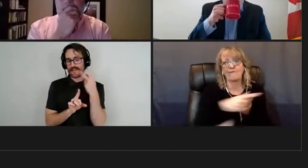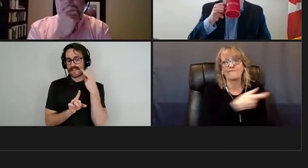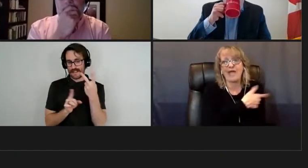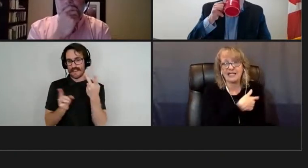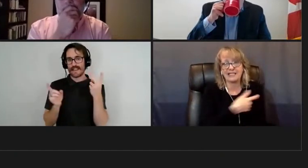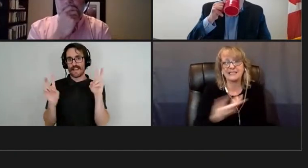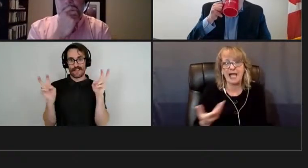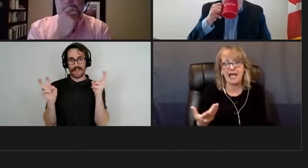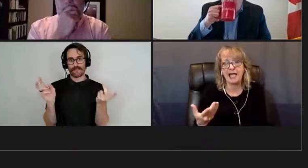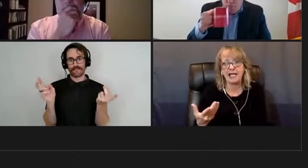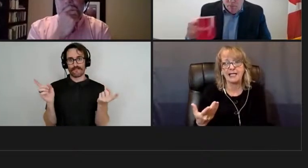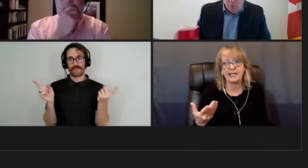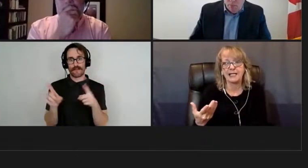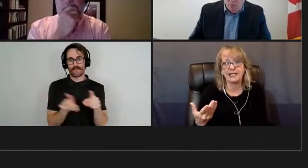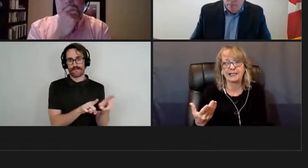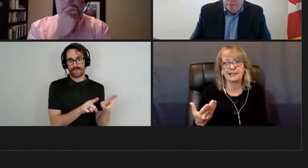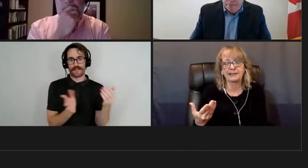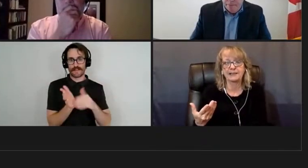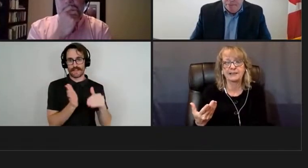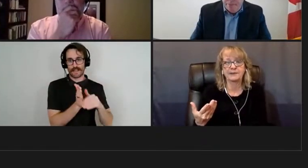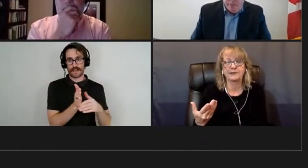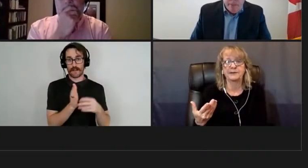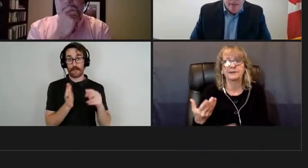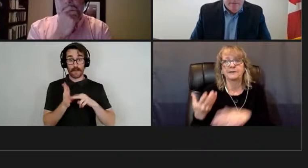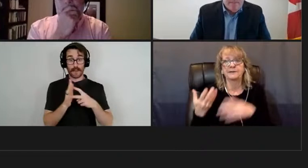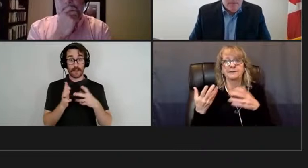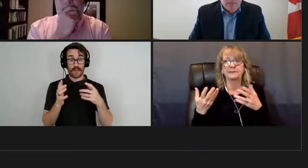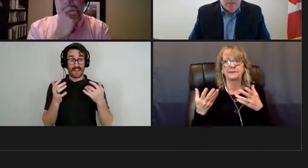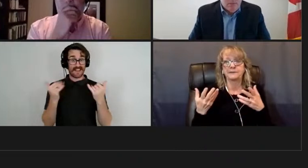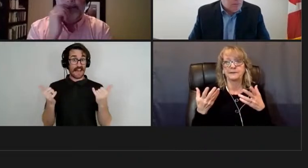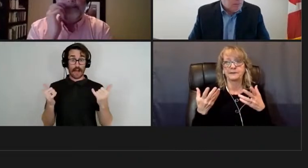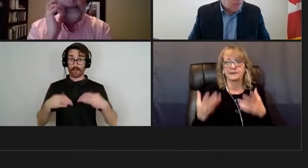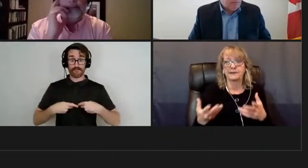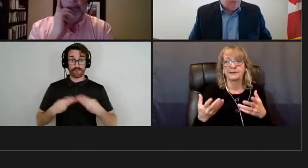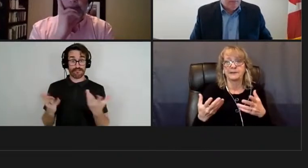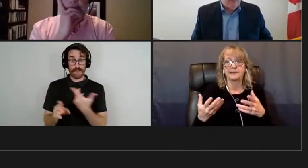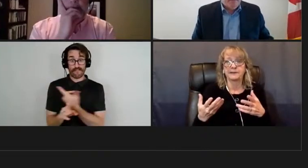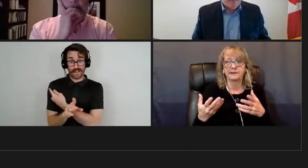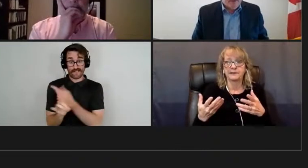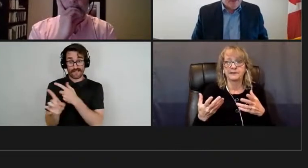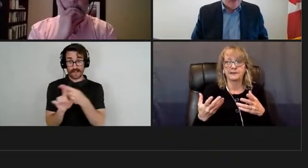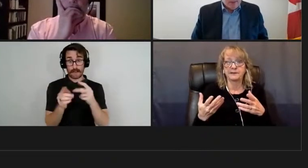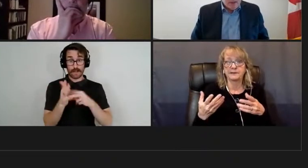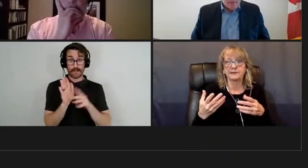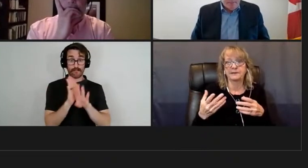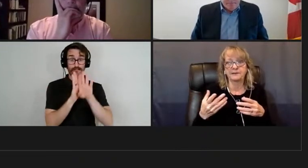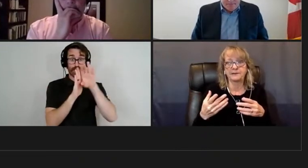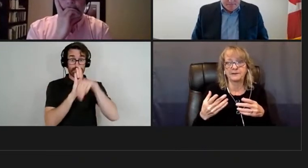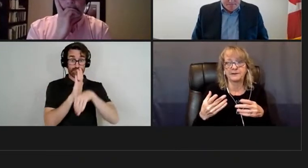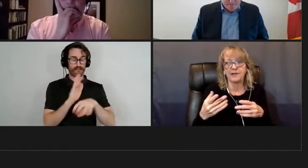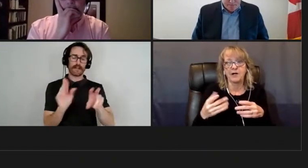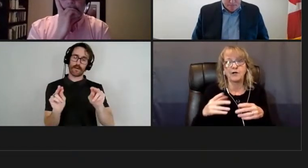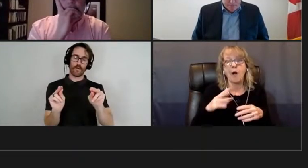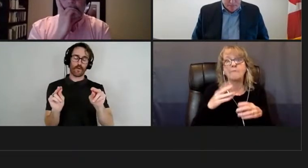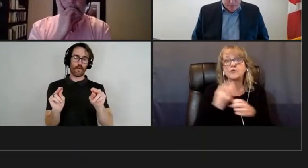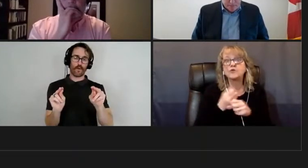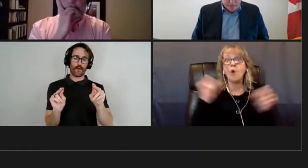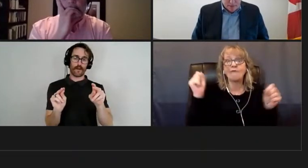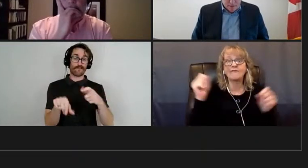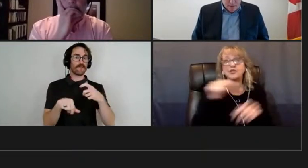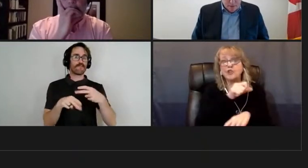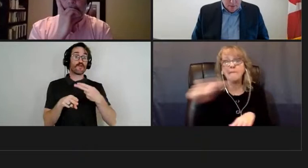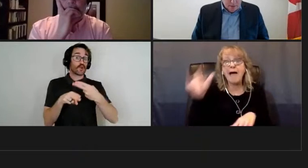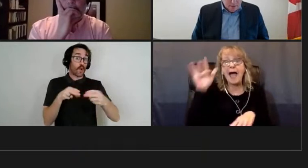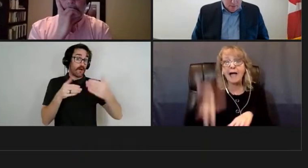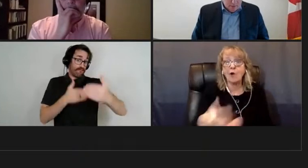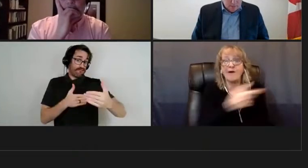we're not going to vaccinate our way out of this right now. We're not going to vaccinate our way out of this in the short term. So, you